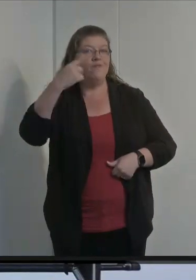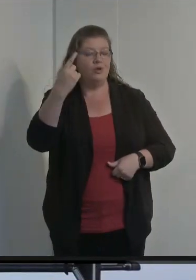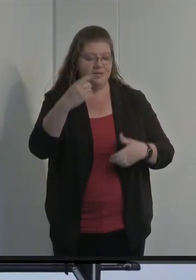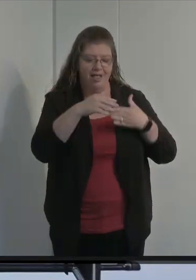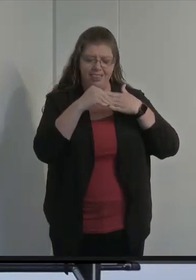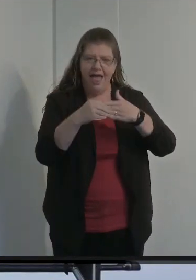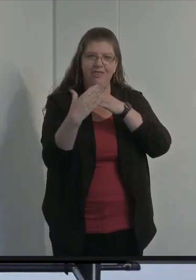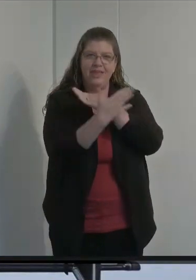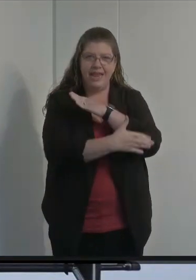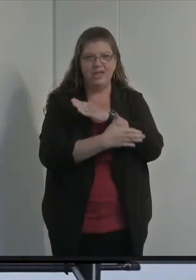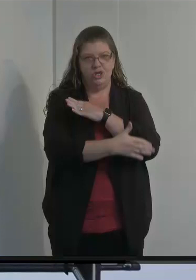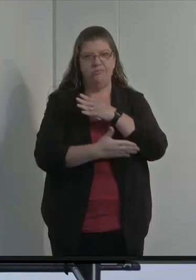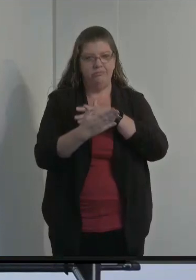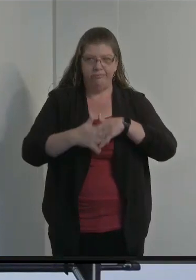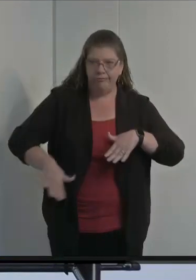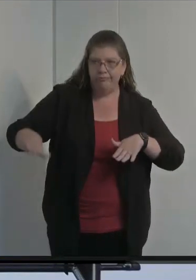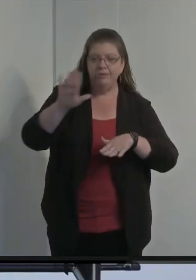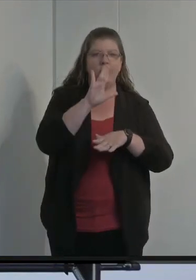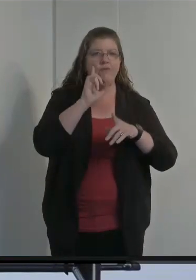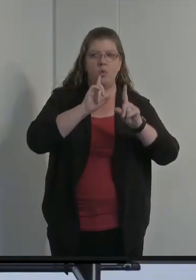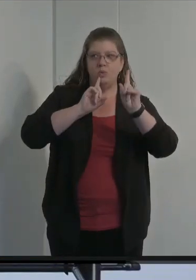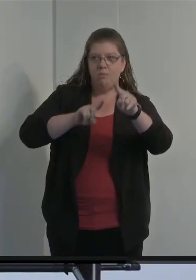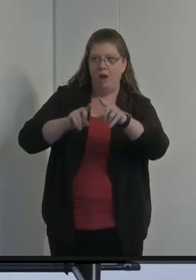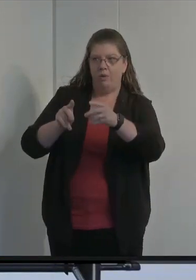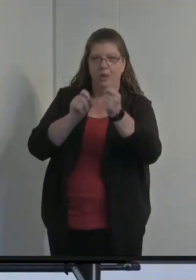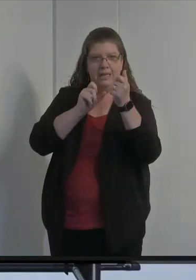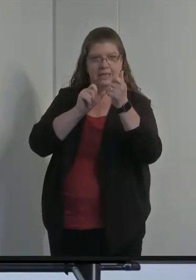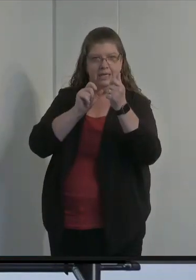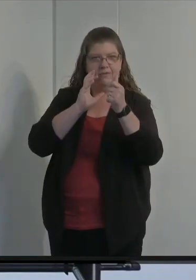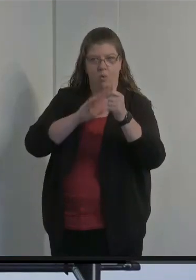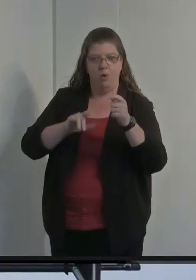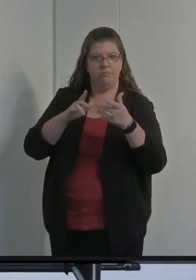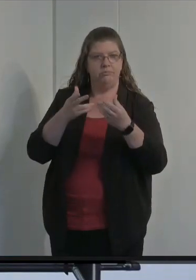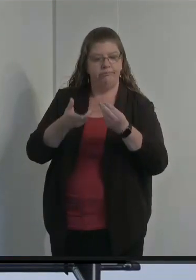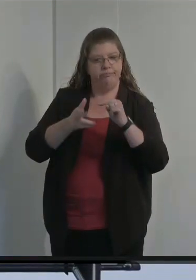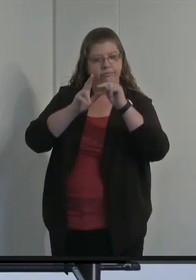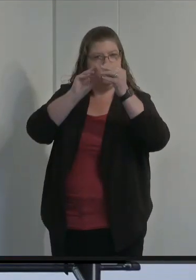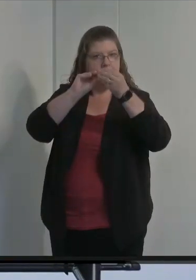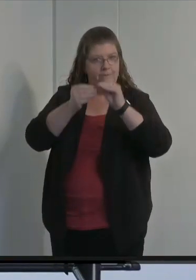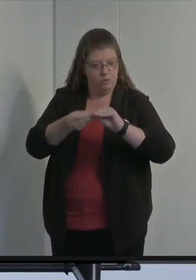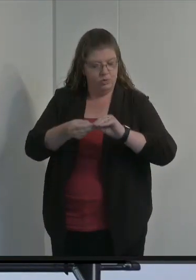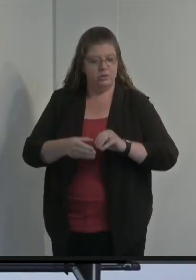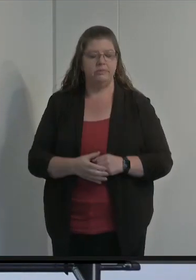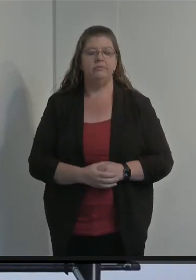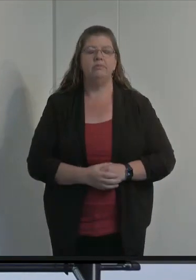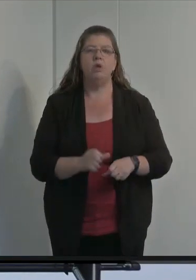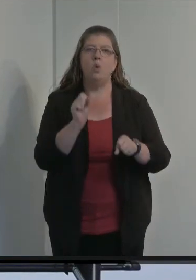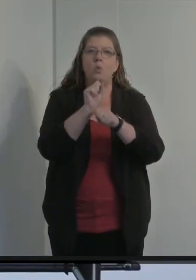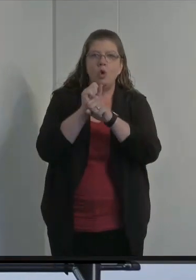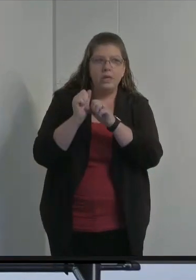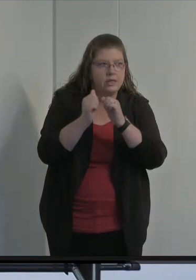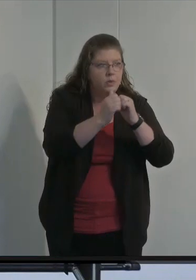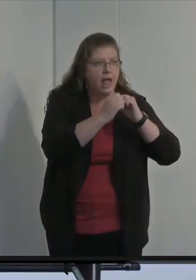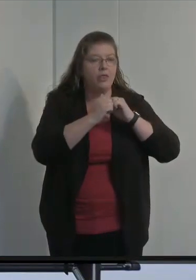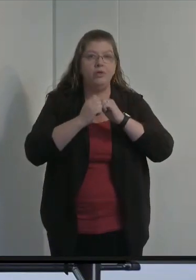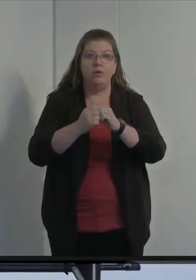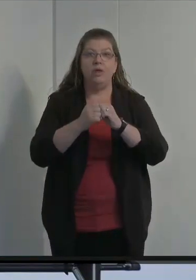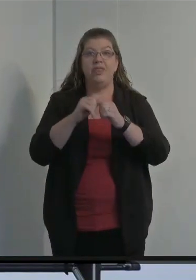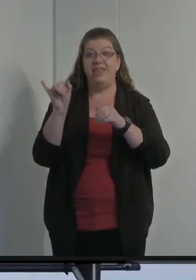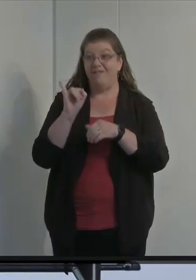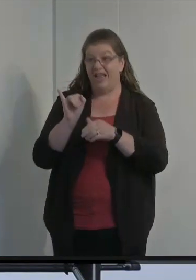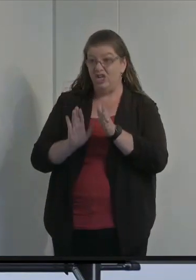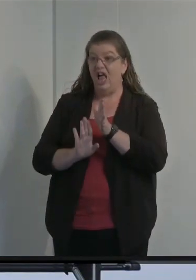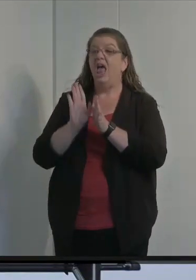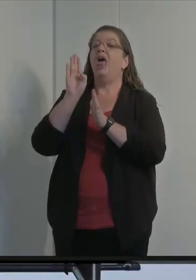response to the rapidly increasing COVID-19 cases around the state. Working together, we successfully flattened the infection